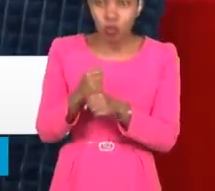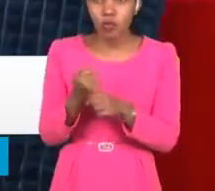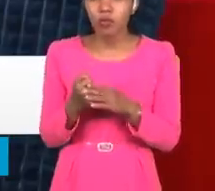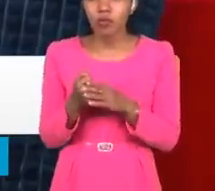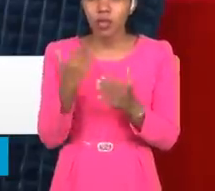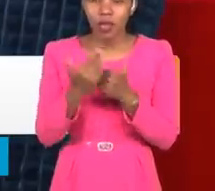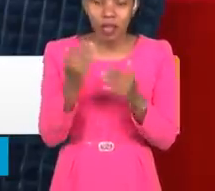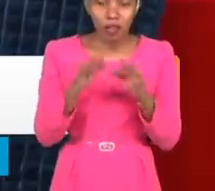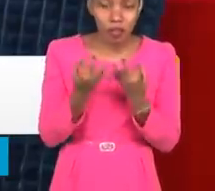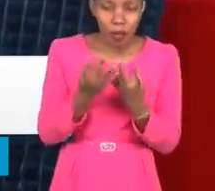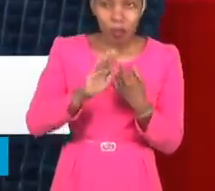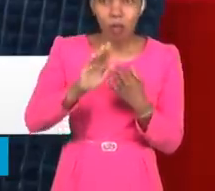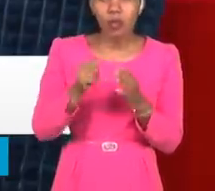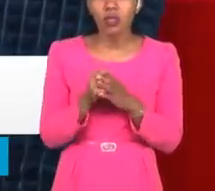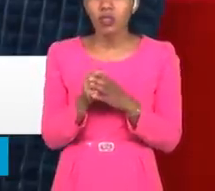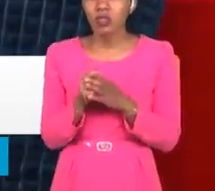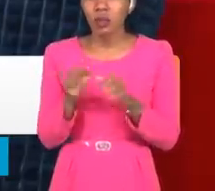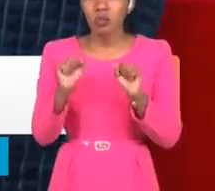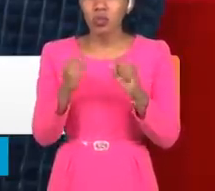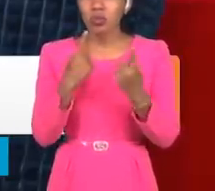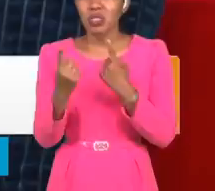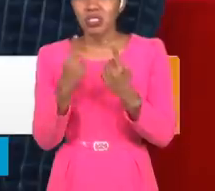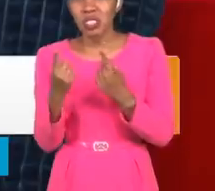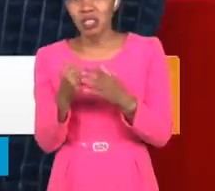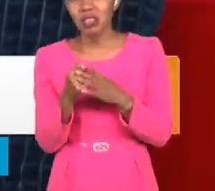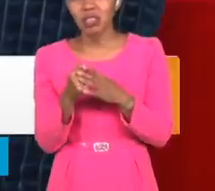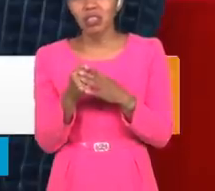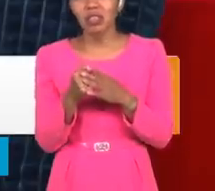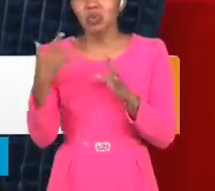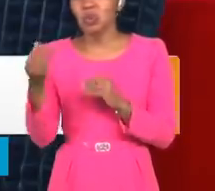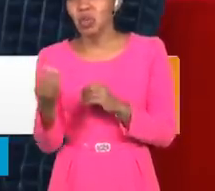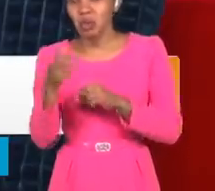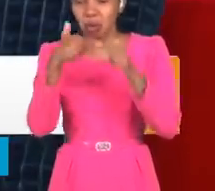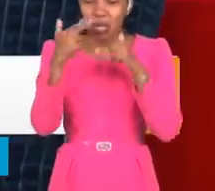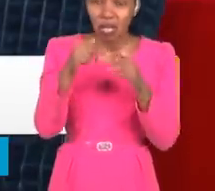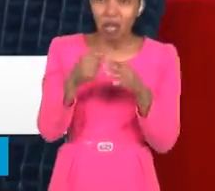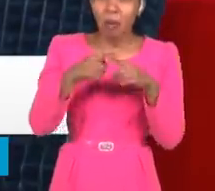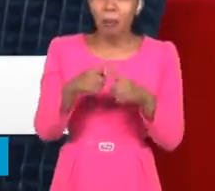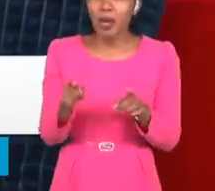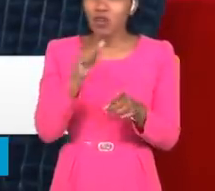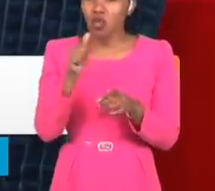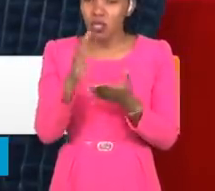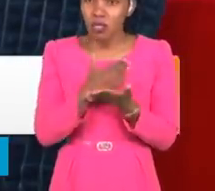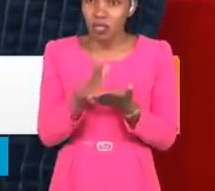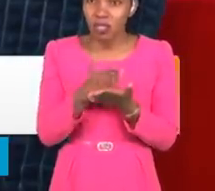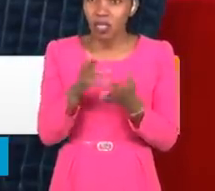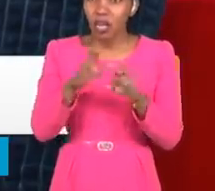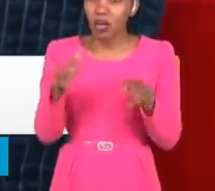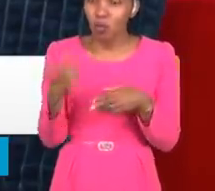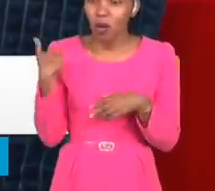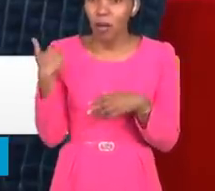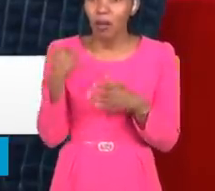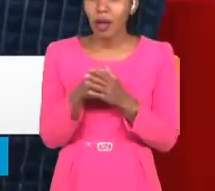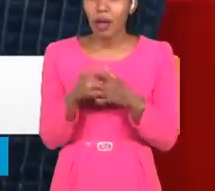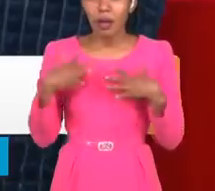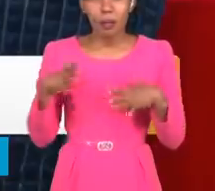Take care of your family. Mm-hmm. Once in a while, you can tell us we checked in at Serena Hotel. Yeah, yeah, it's true. But I will not share mm-hmm. the room number. Mm-hmm.